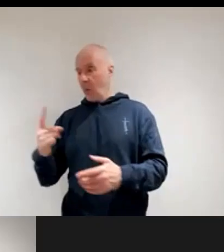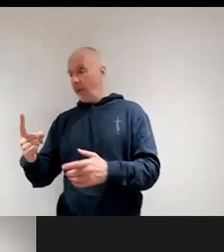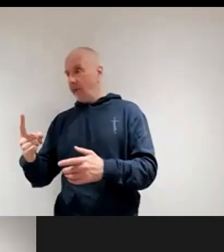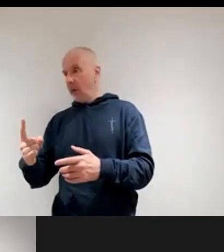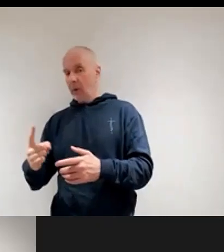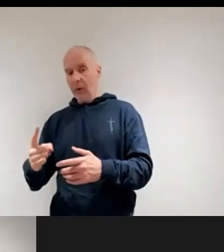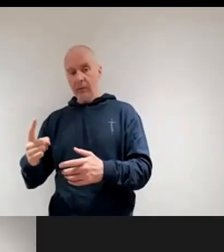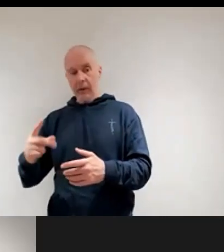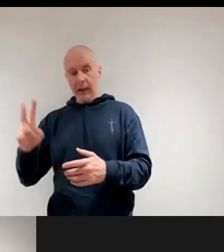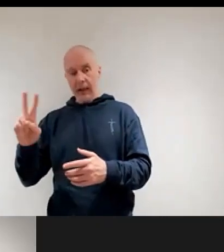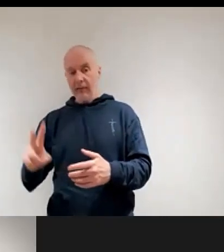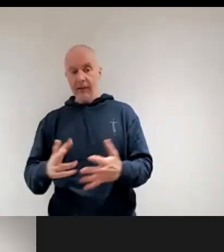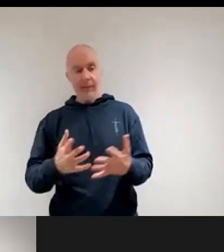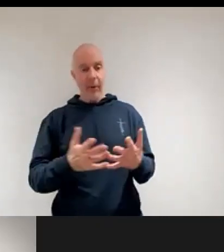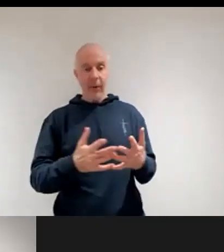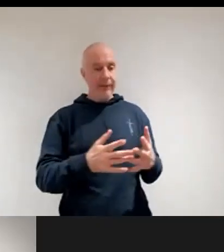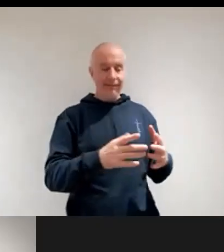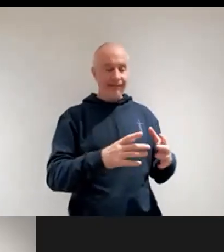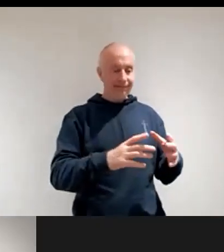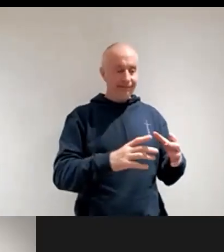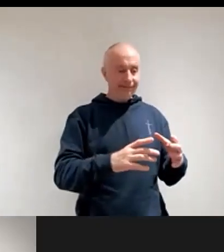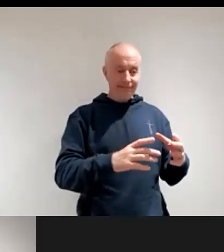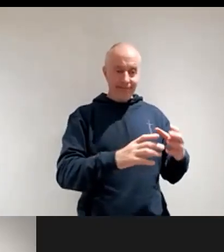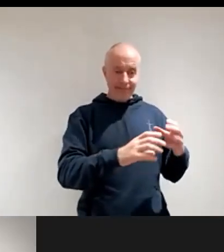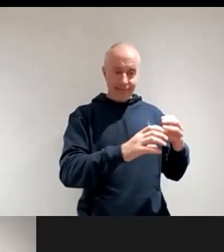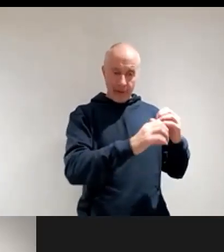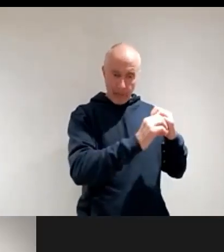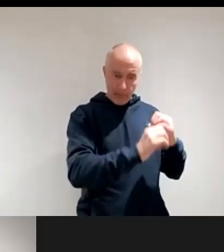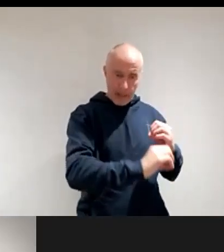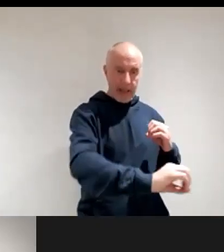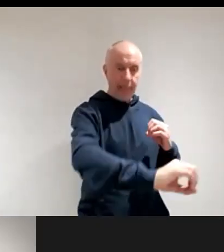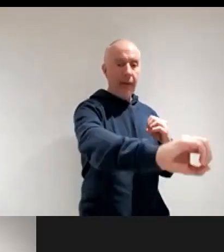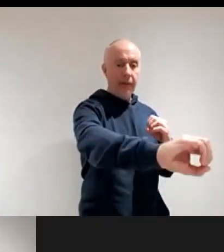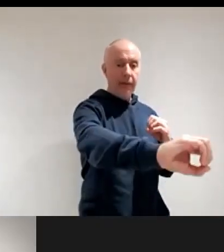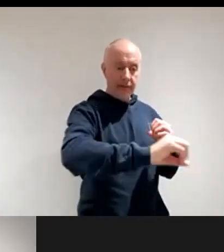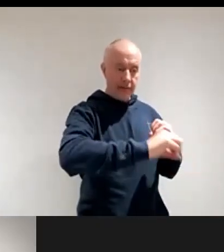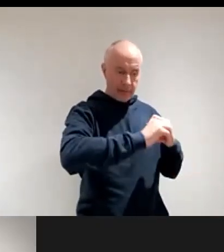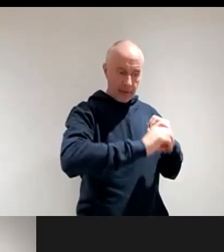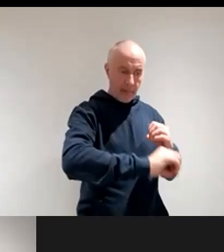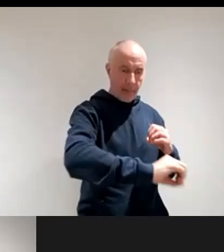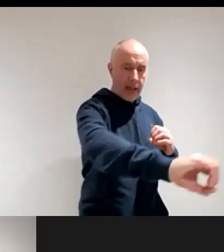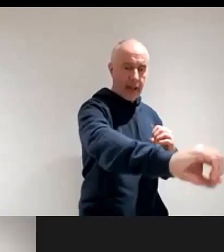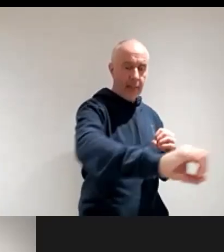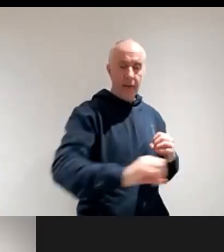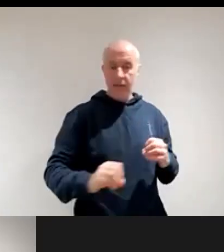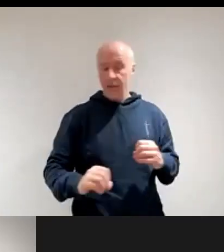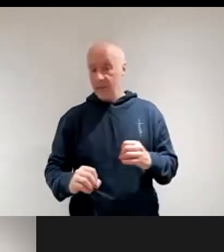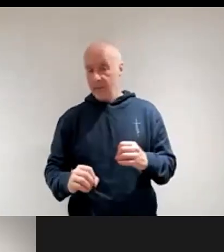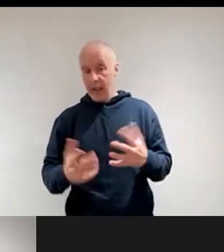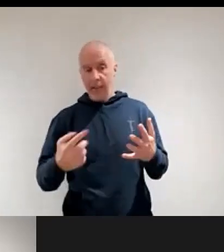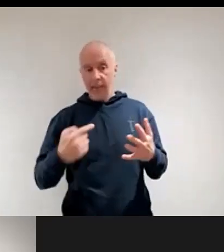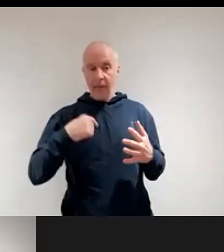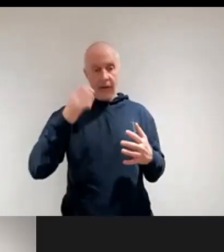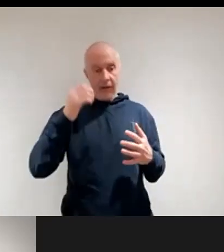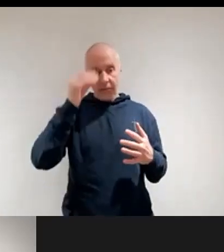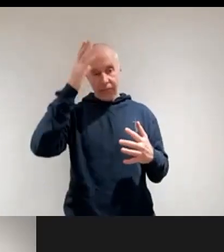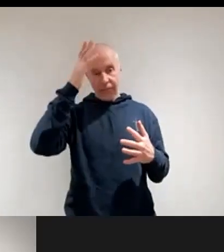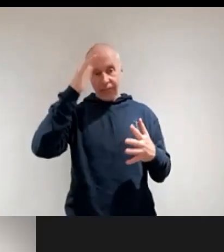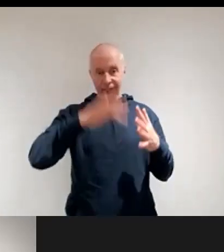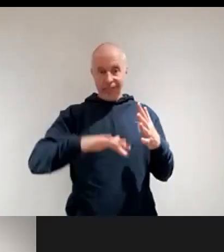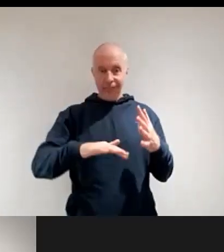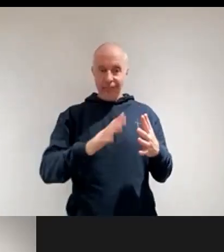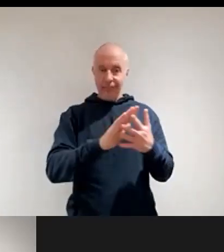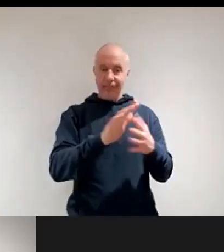use pipes. You use pipes to transport the hydrogen. So I'm not the expert on hydrogen. So I know